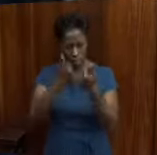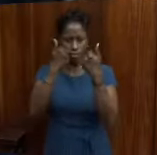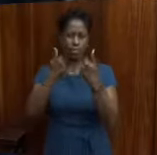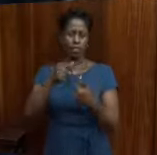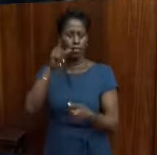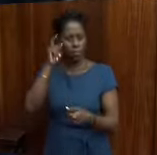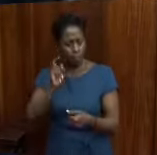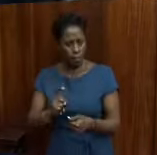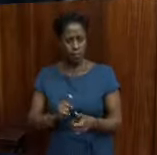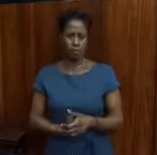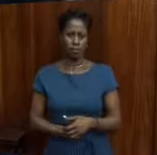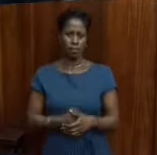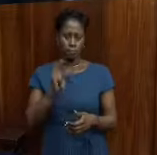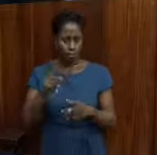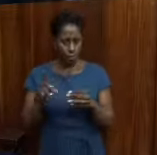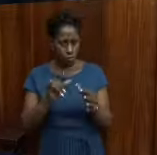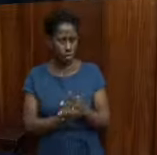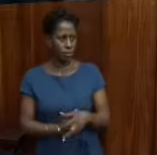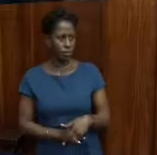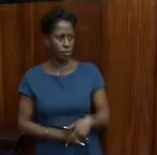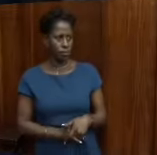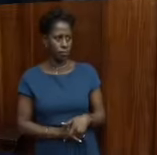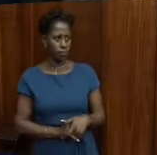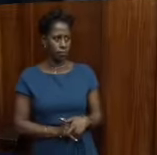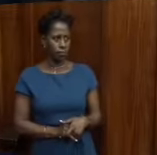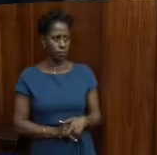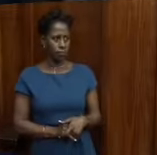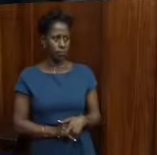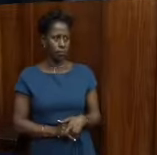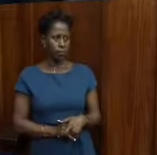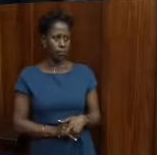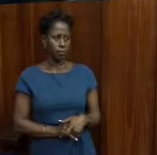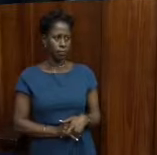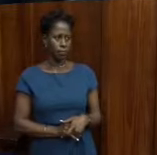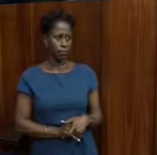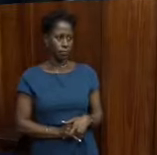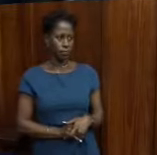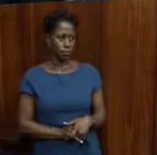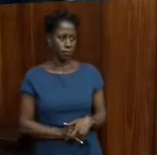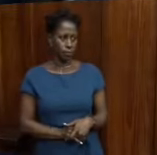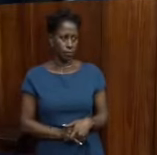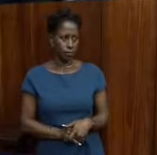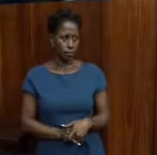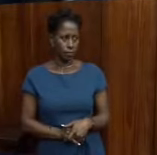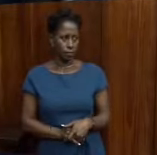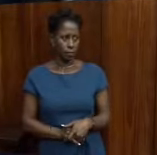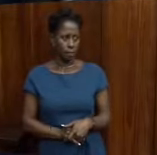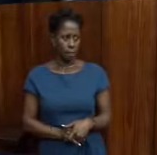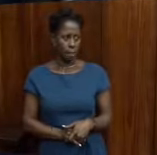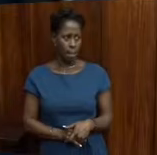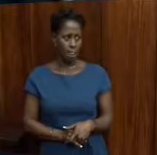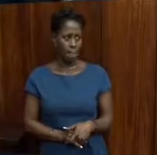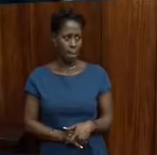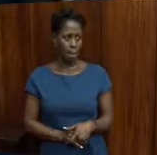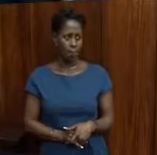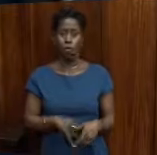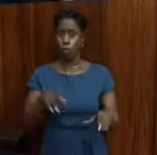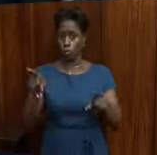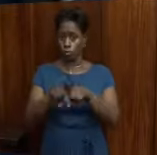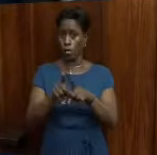on tourism, our shared marine ecosystems and fisheries resources, and our shared goal of reducing marine